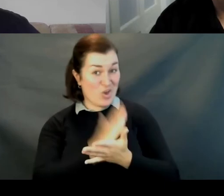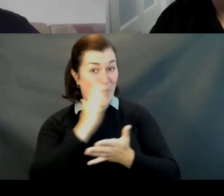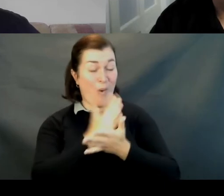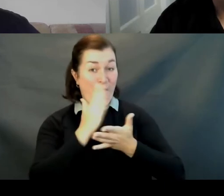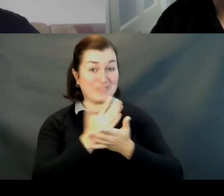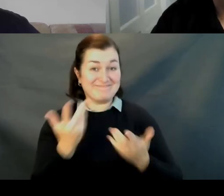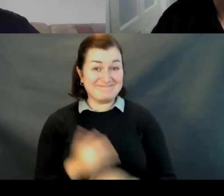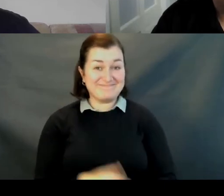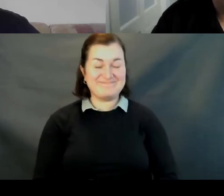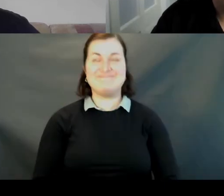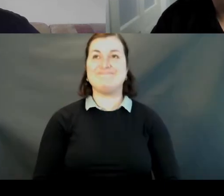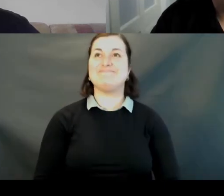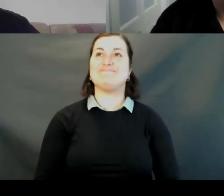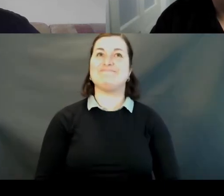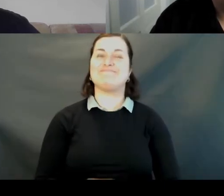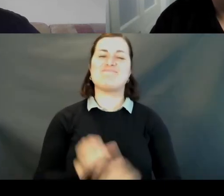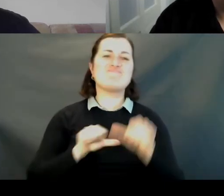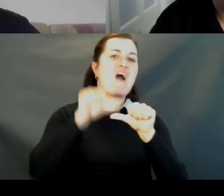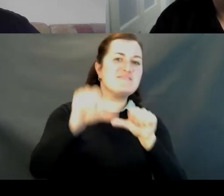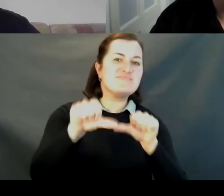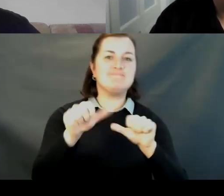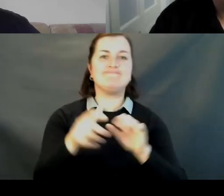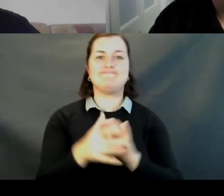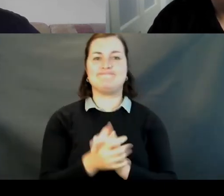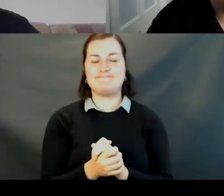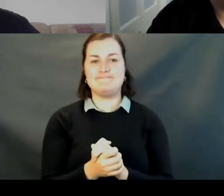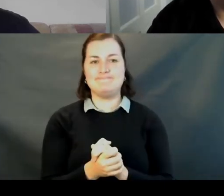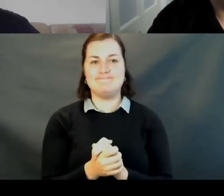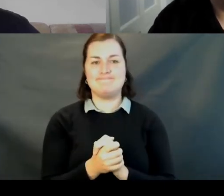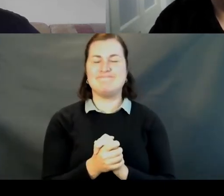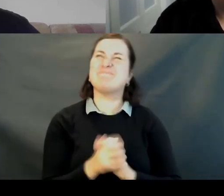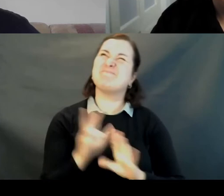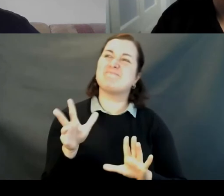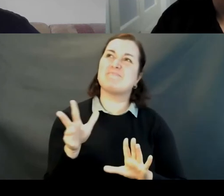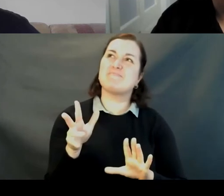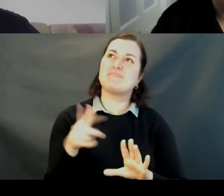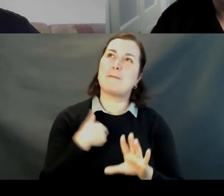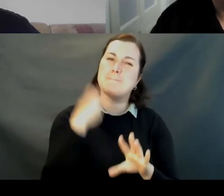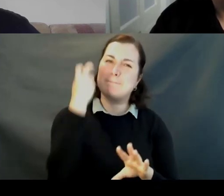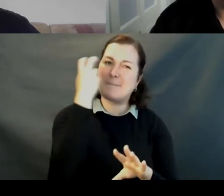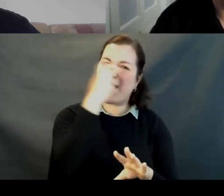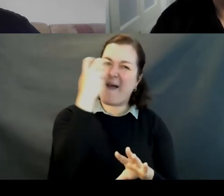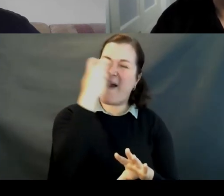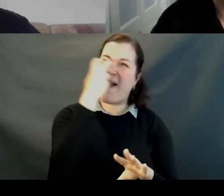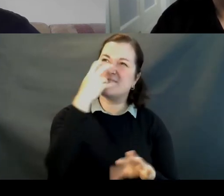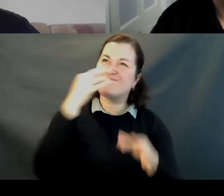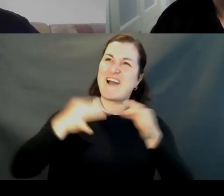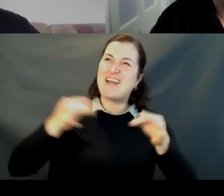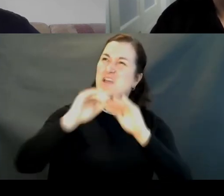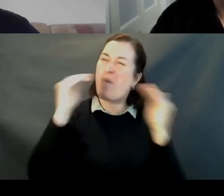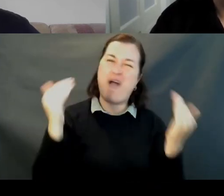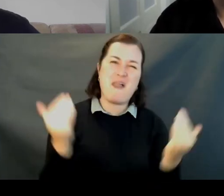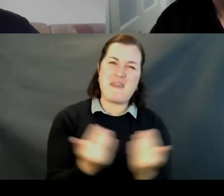that, I was contemplating, obviously being a blind person, going into the world of acting and how easy that would be.